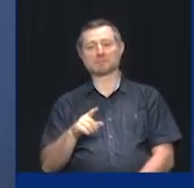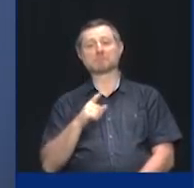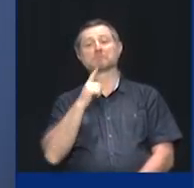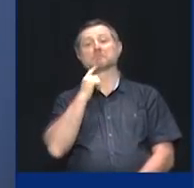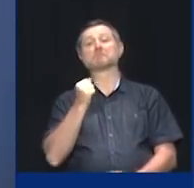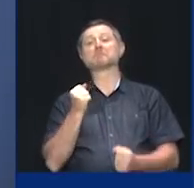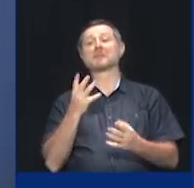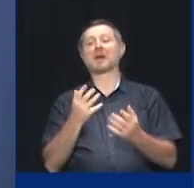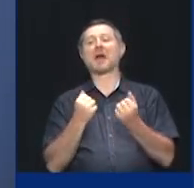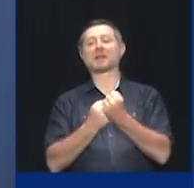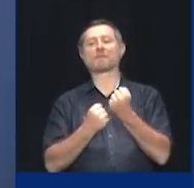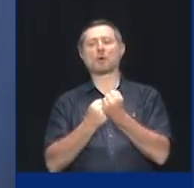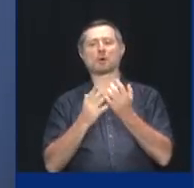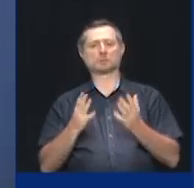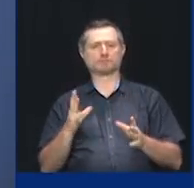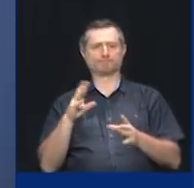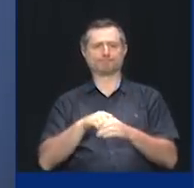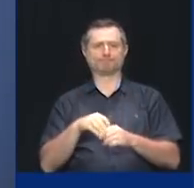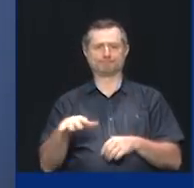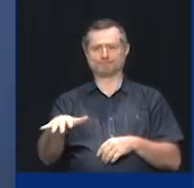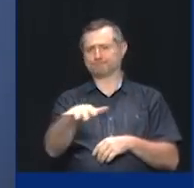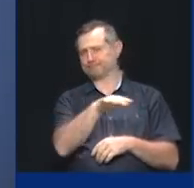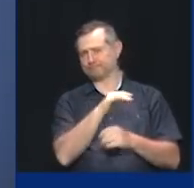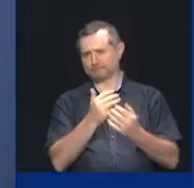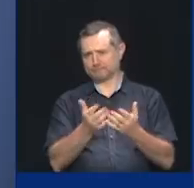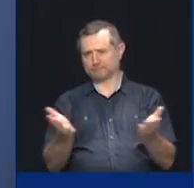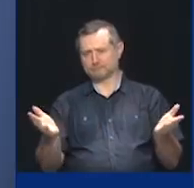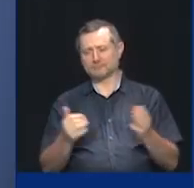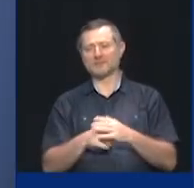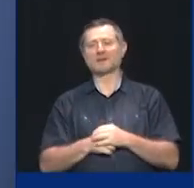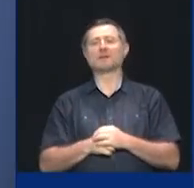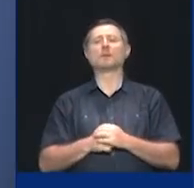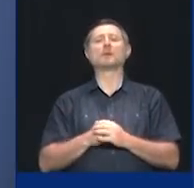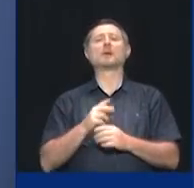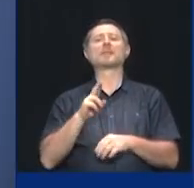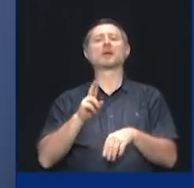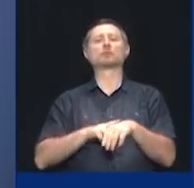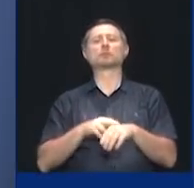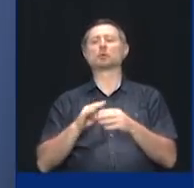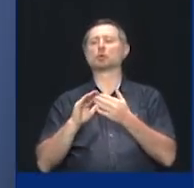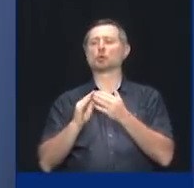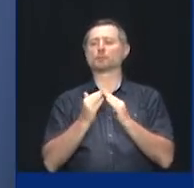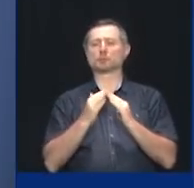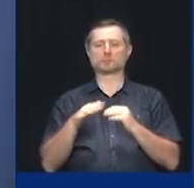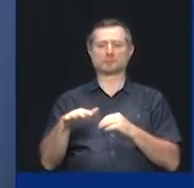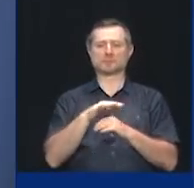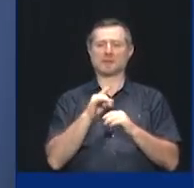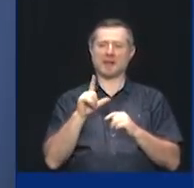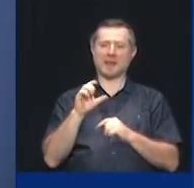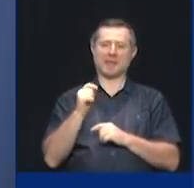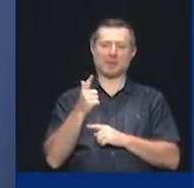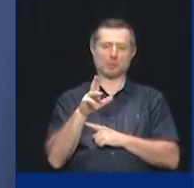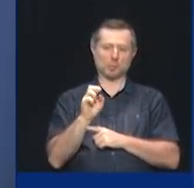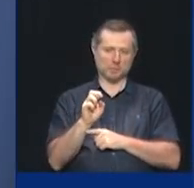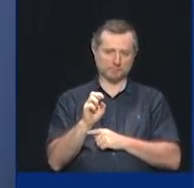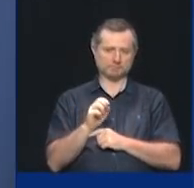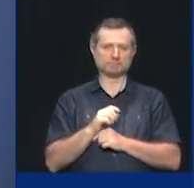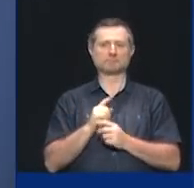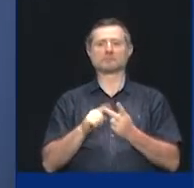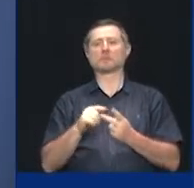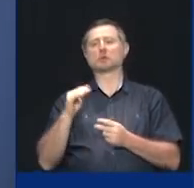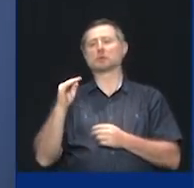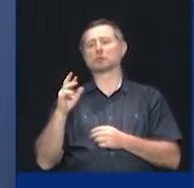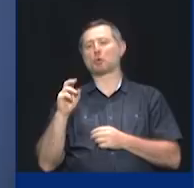my president of the National Urban League, and my former partner from my old days at DOJ. We have Rebecca Fisher, Executive Director